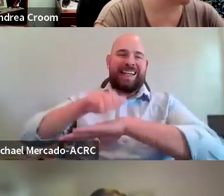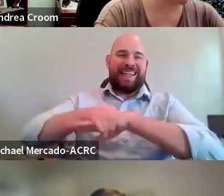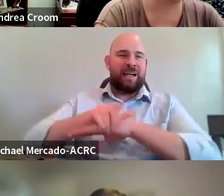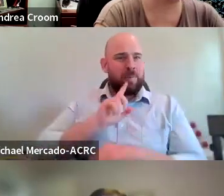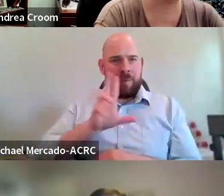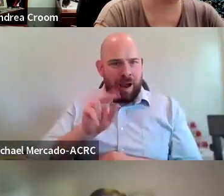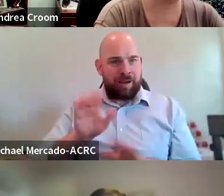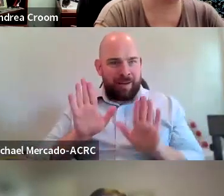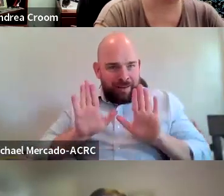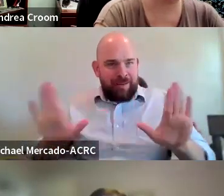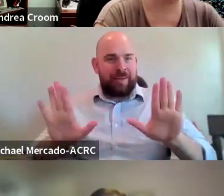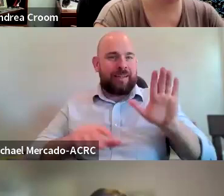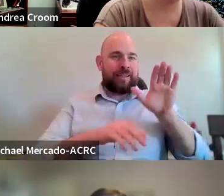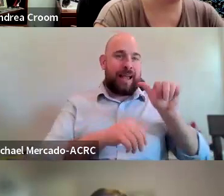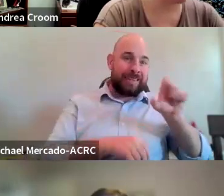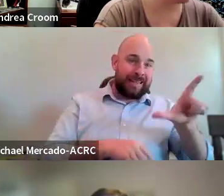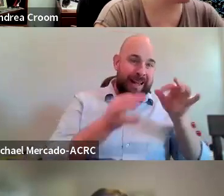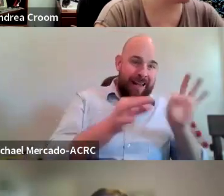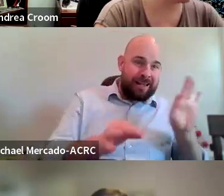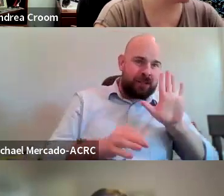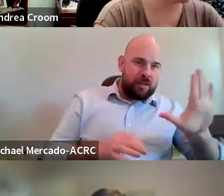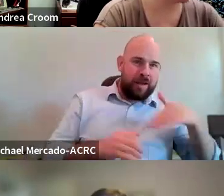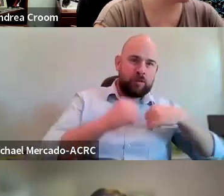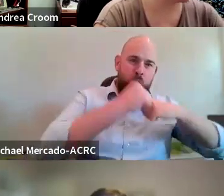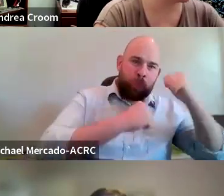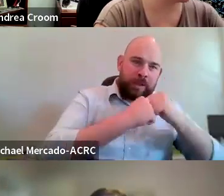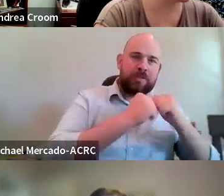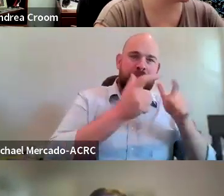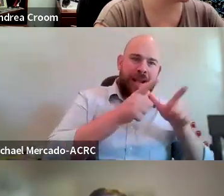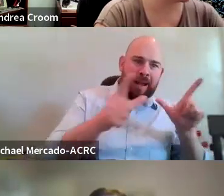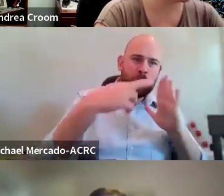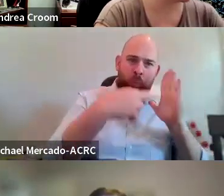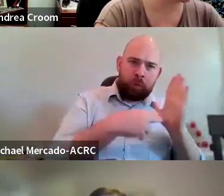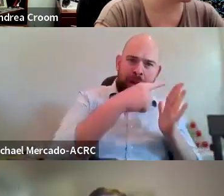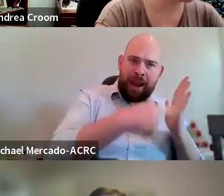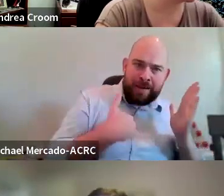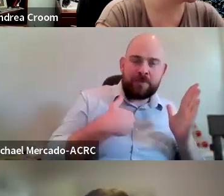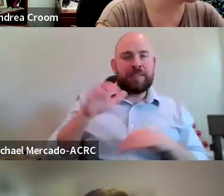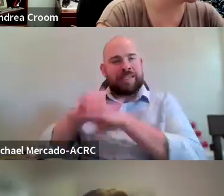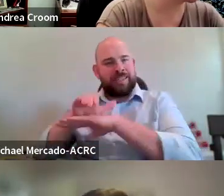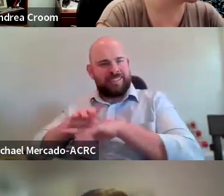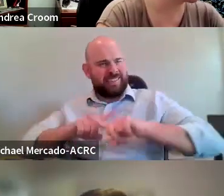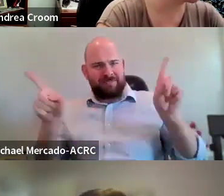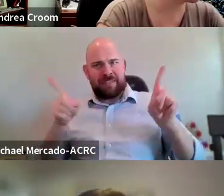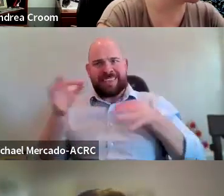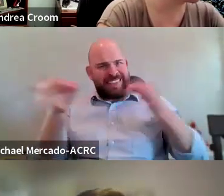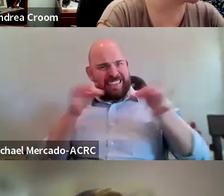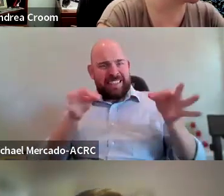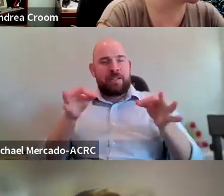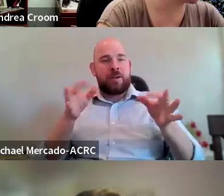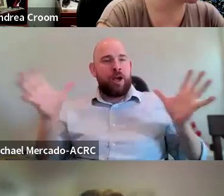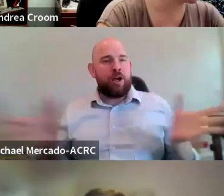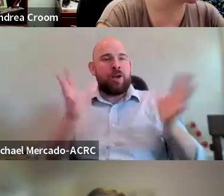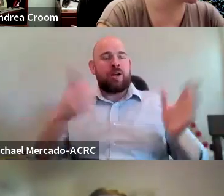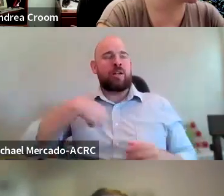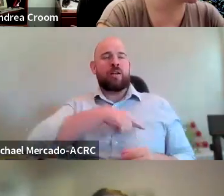grammar. They believed it to be just bad English on the hands, but he fortified through research that it has its own syntax, rules,